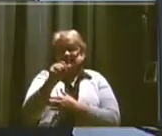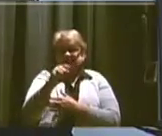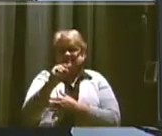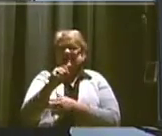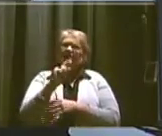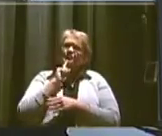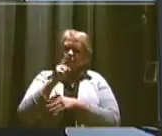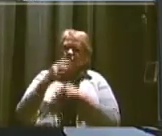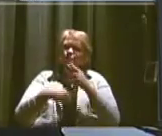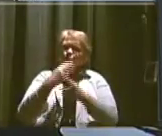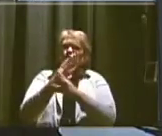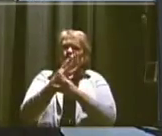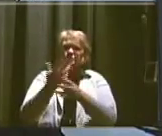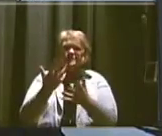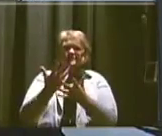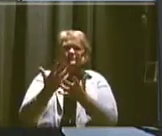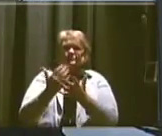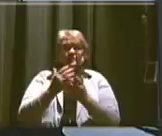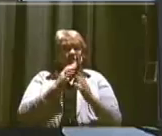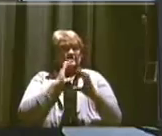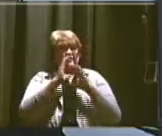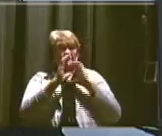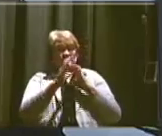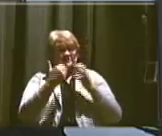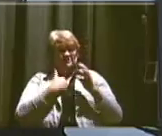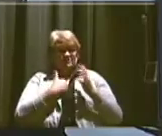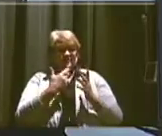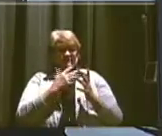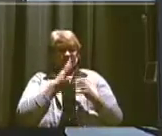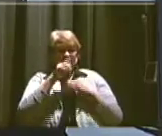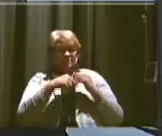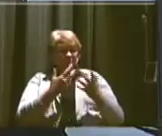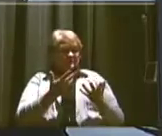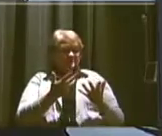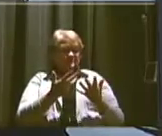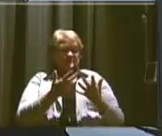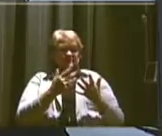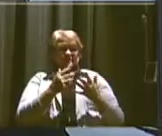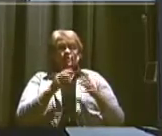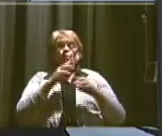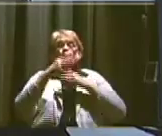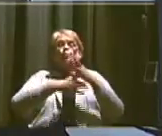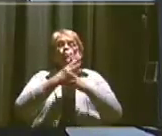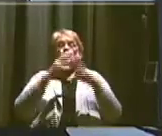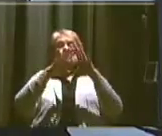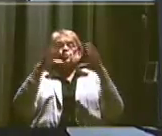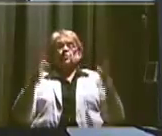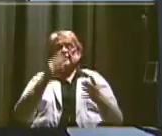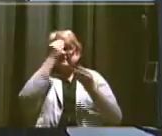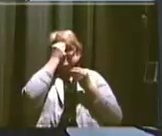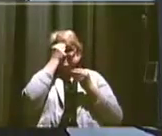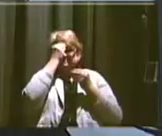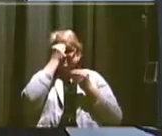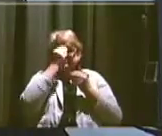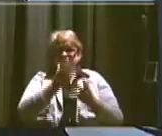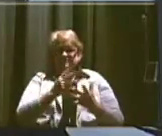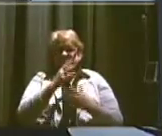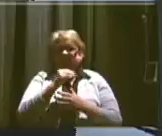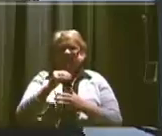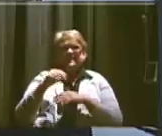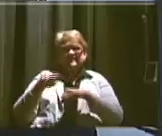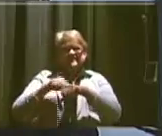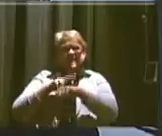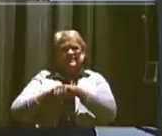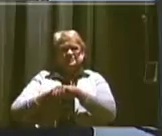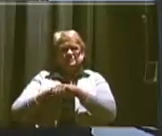real world because of the conversations we have. We talk about things not only globally, but internationally, and we just, our class is very